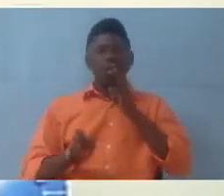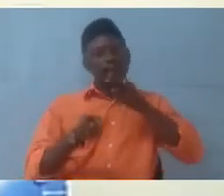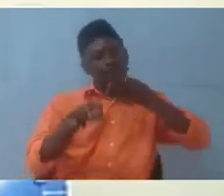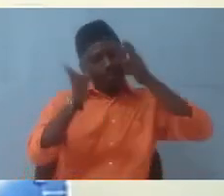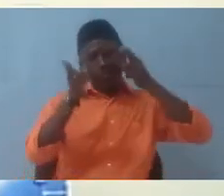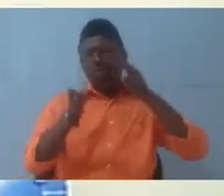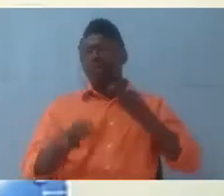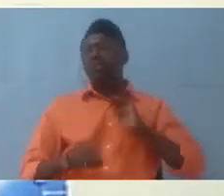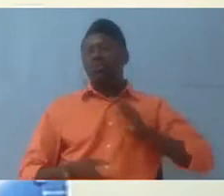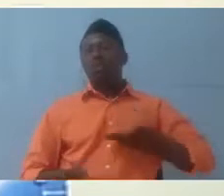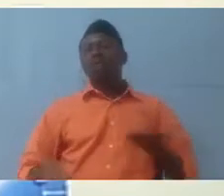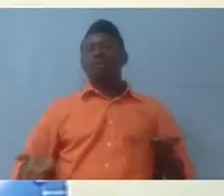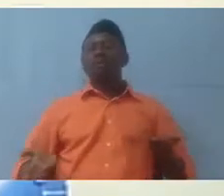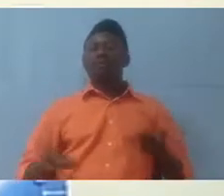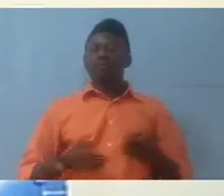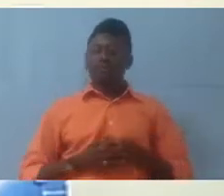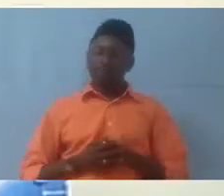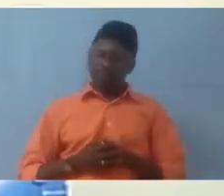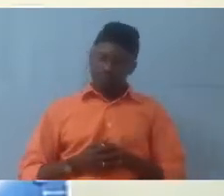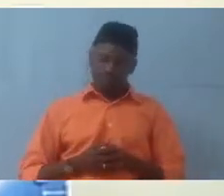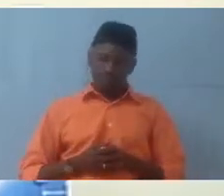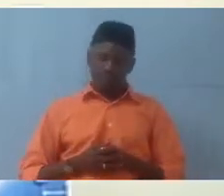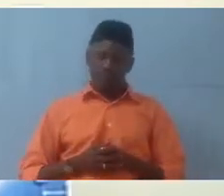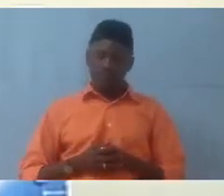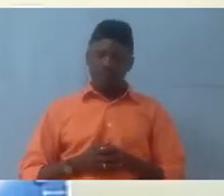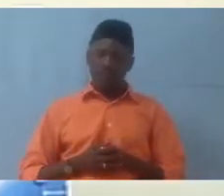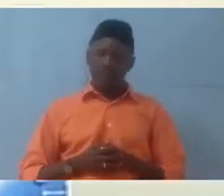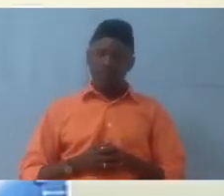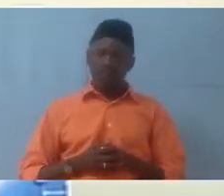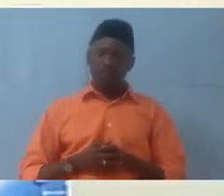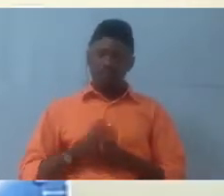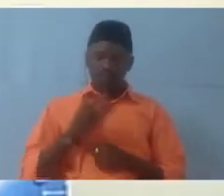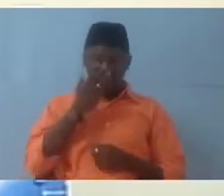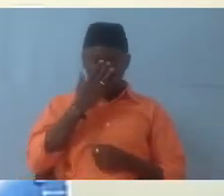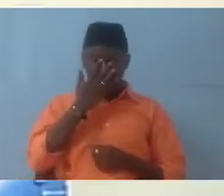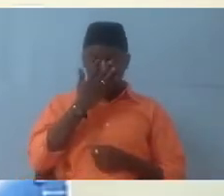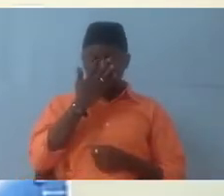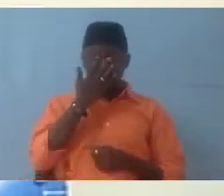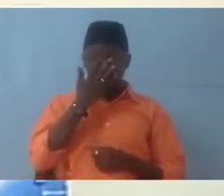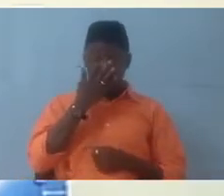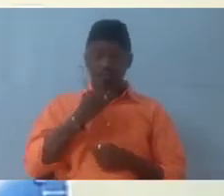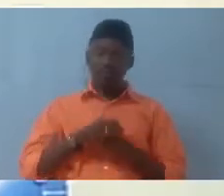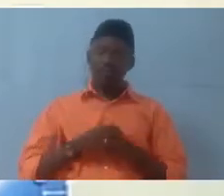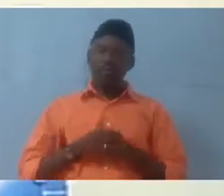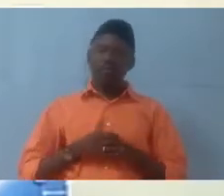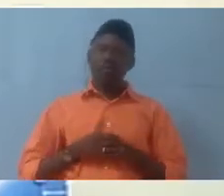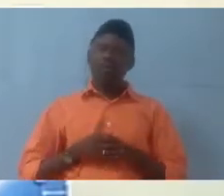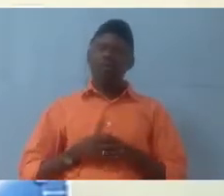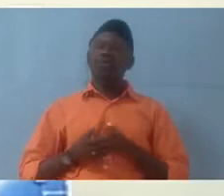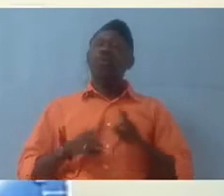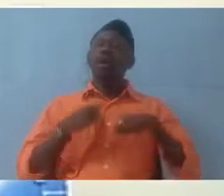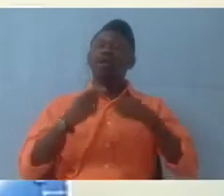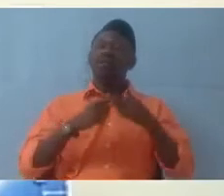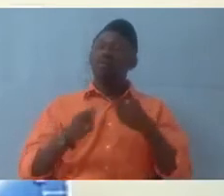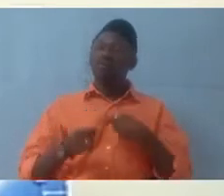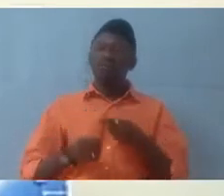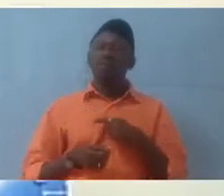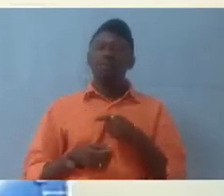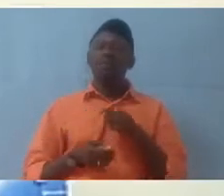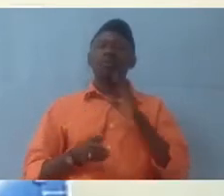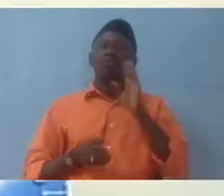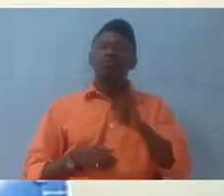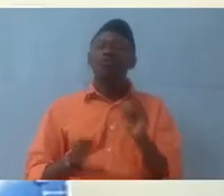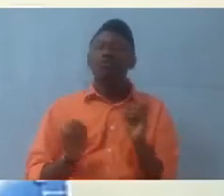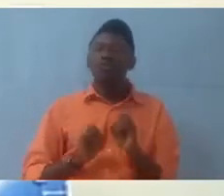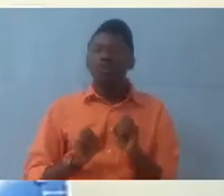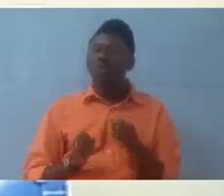ñom ñoko def. And so I could not have arrived at any other decision but to just acquit and discharge the accused person. Kon nak amuma dara lu may mune def lu moy